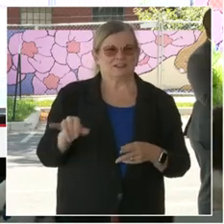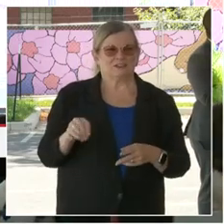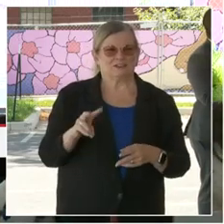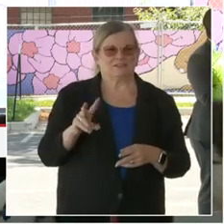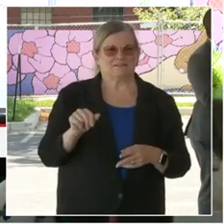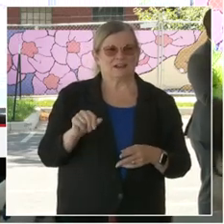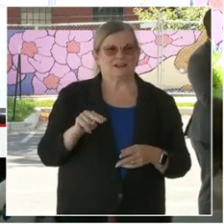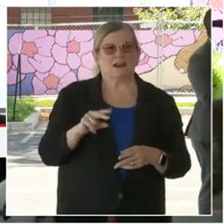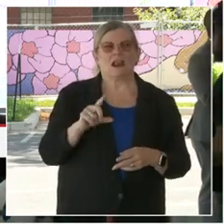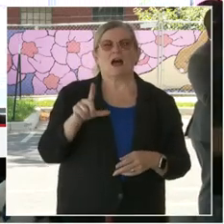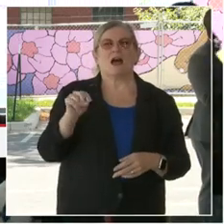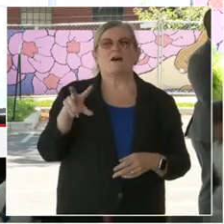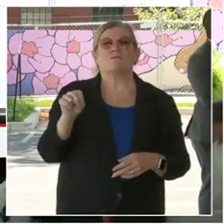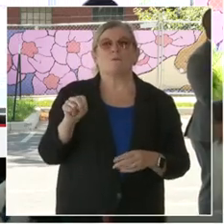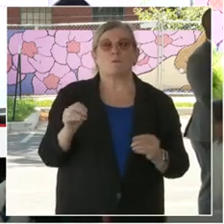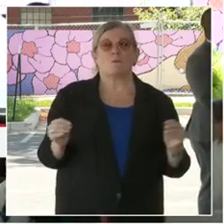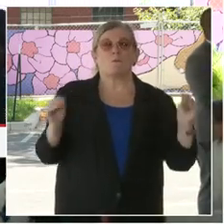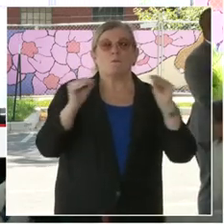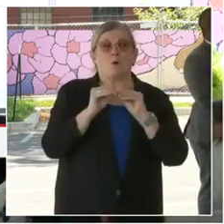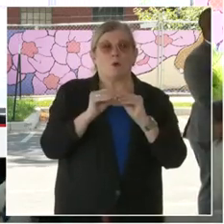brand.